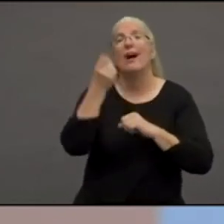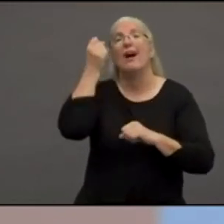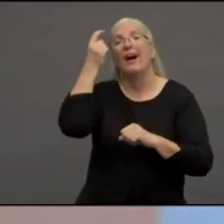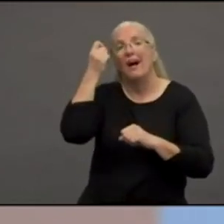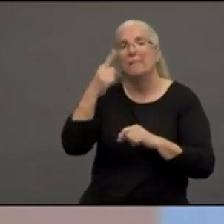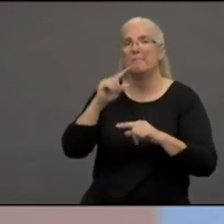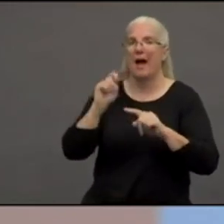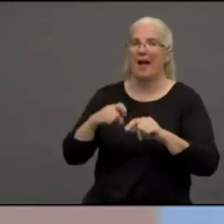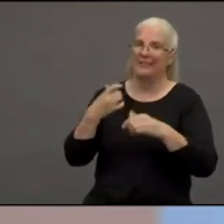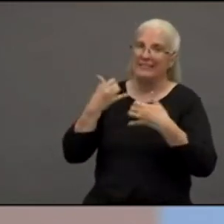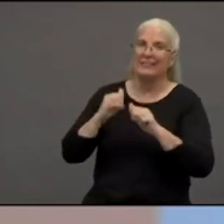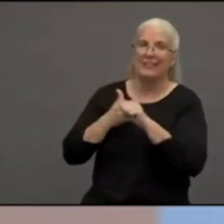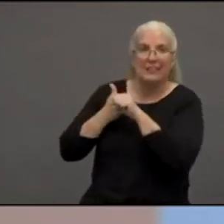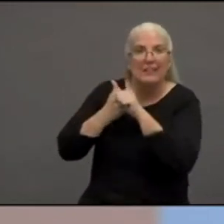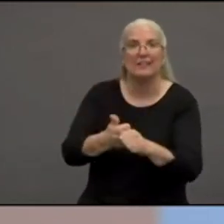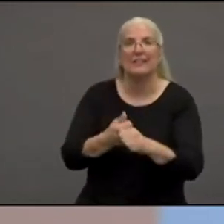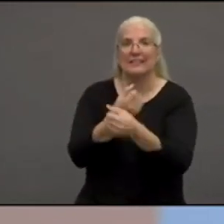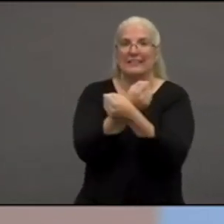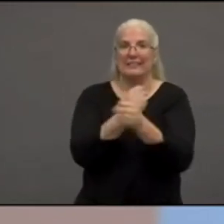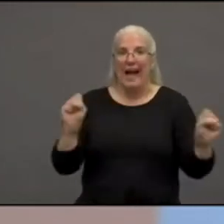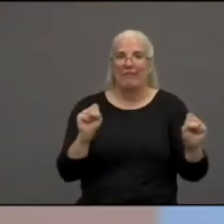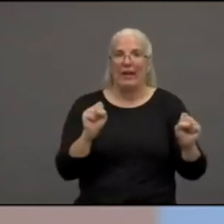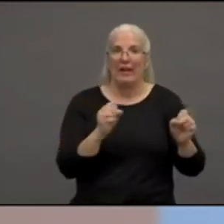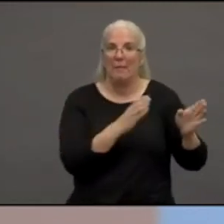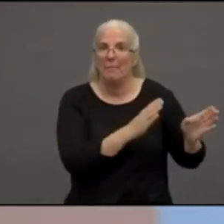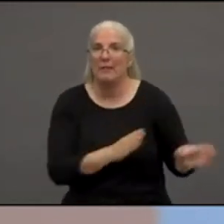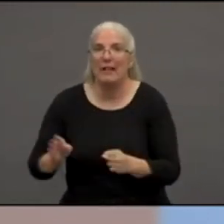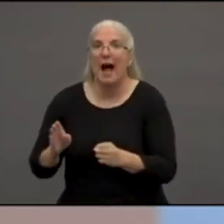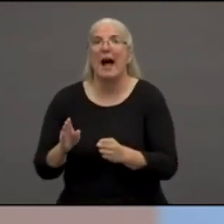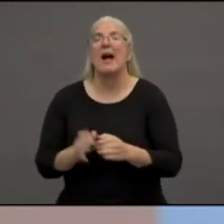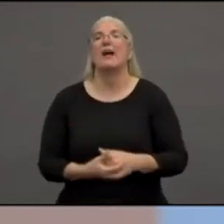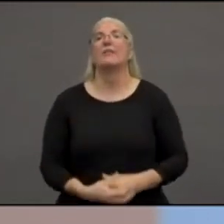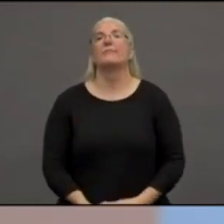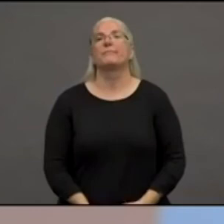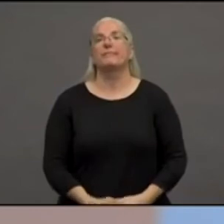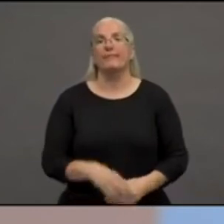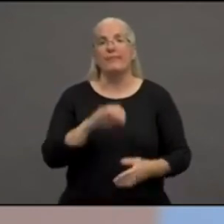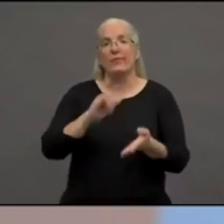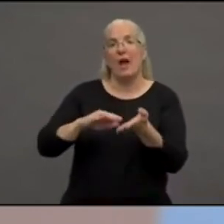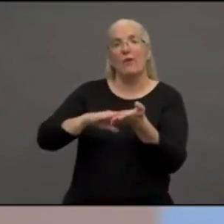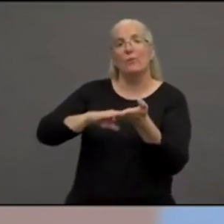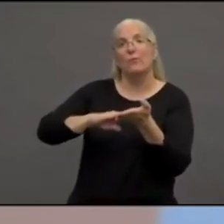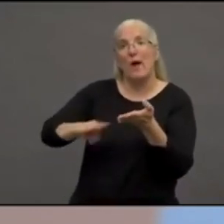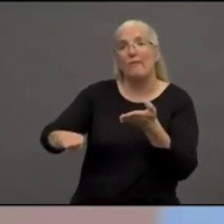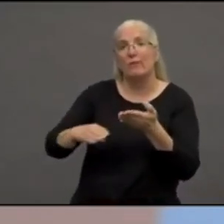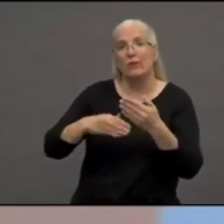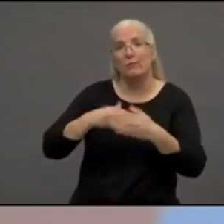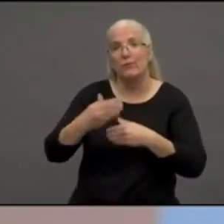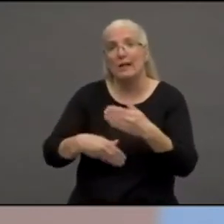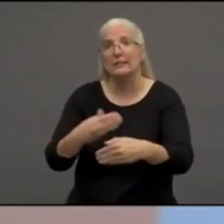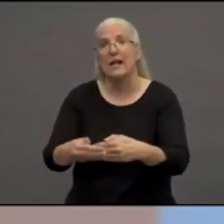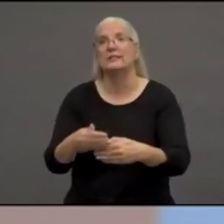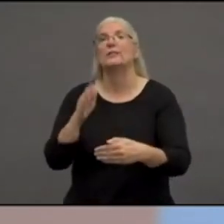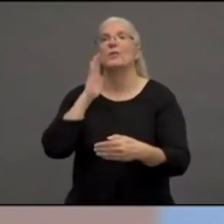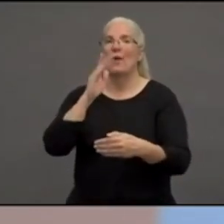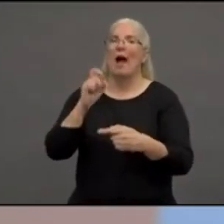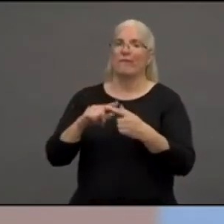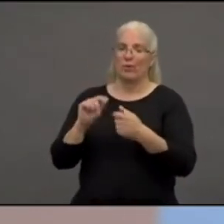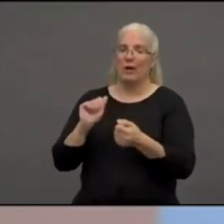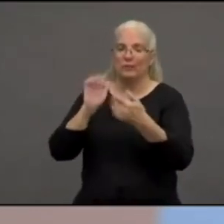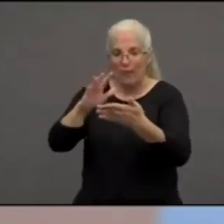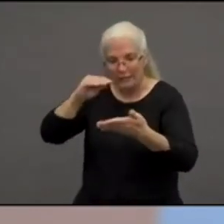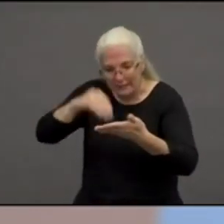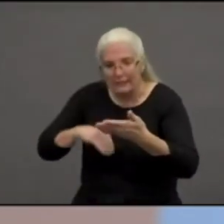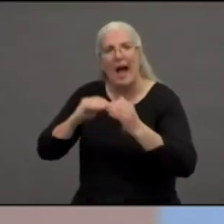adhere to the reopening plan, which is the same reopening plan that the waiver process had to address as well. So it's the